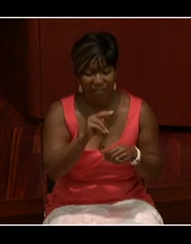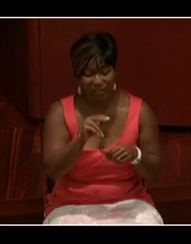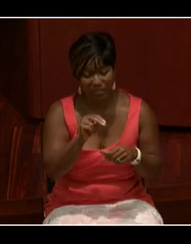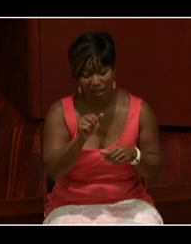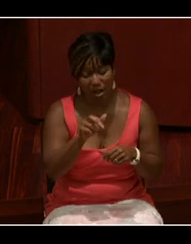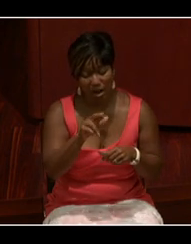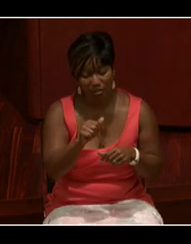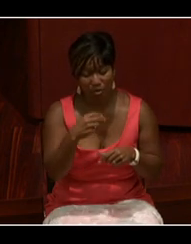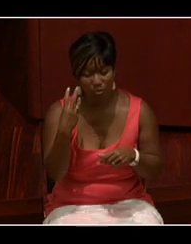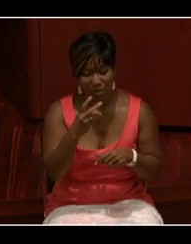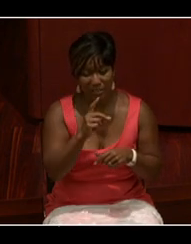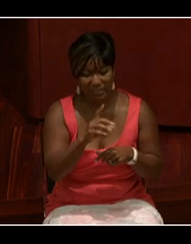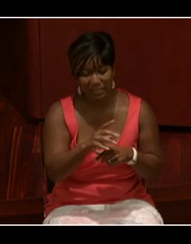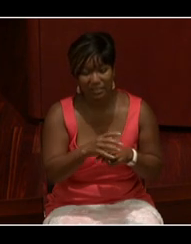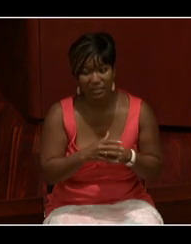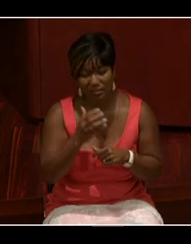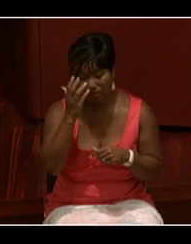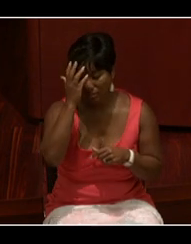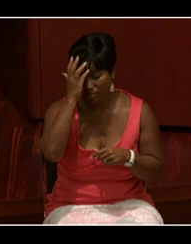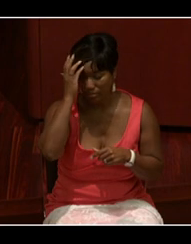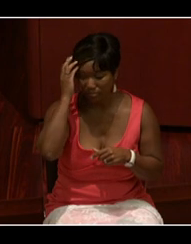D.C.